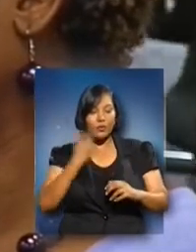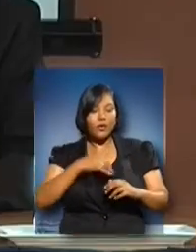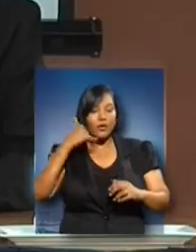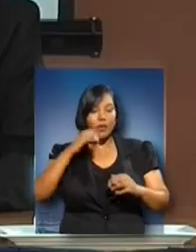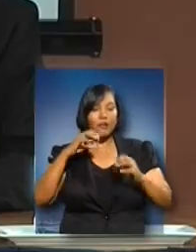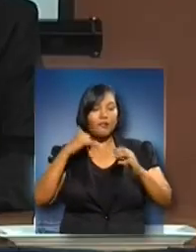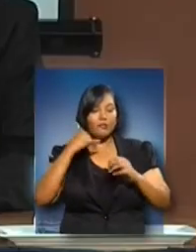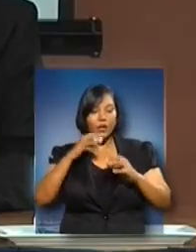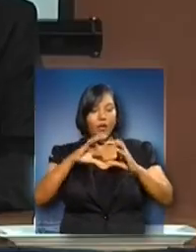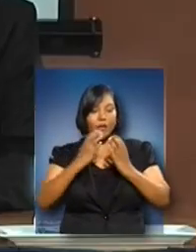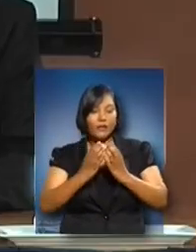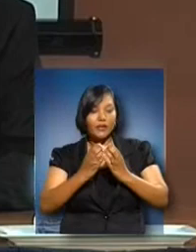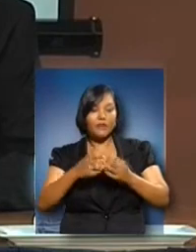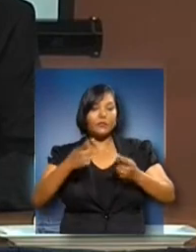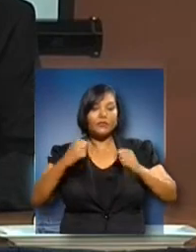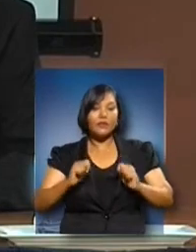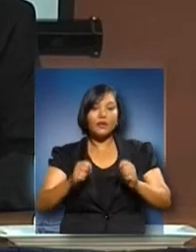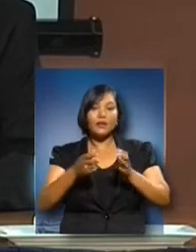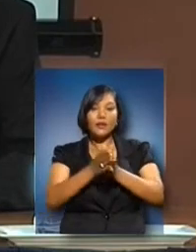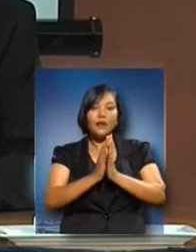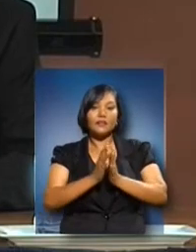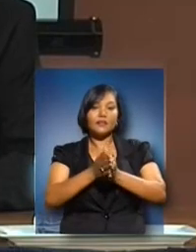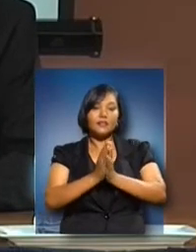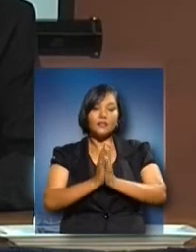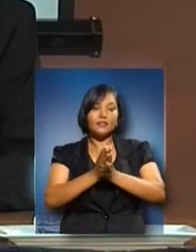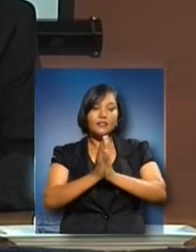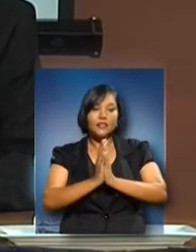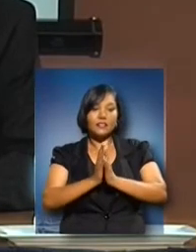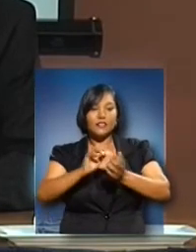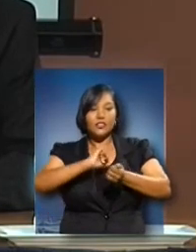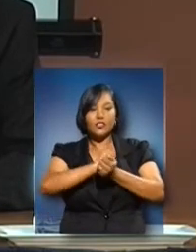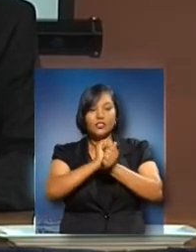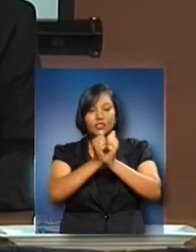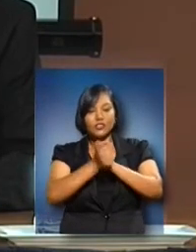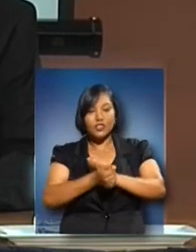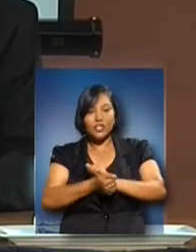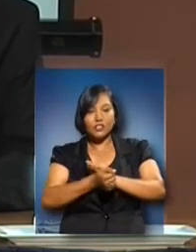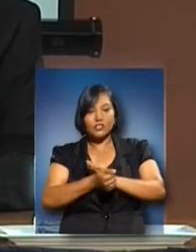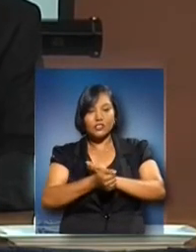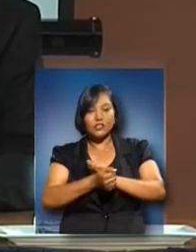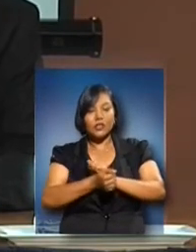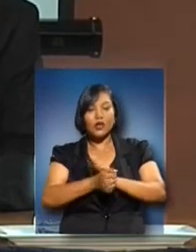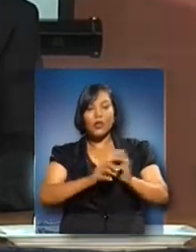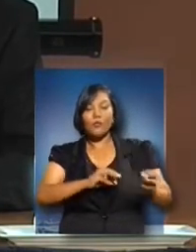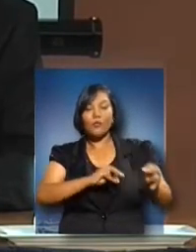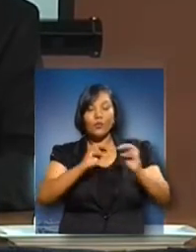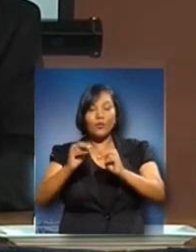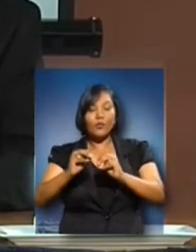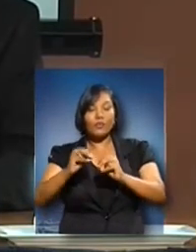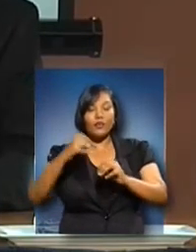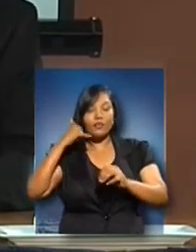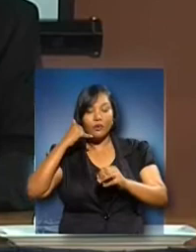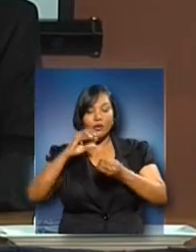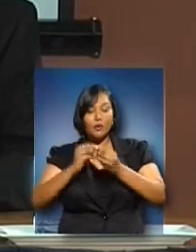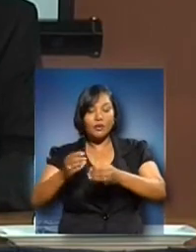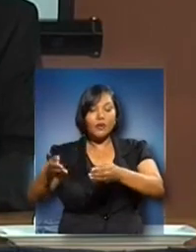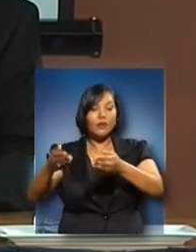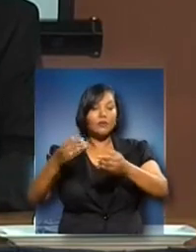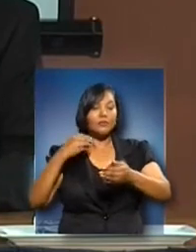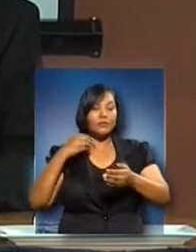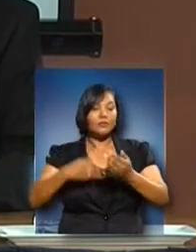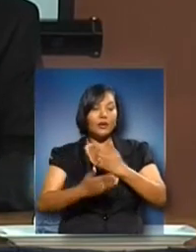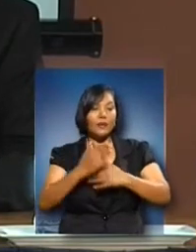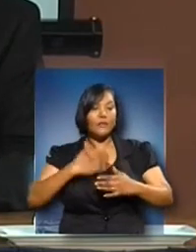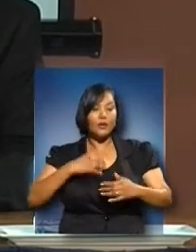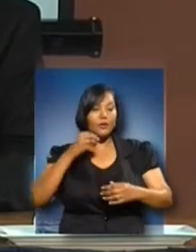for every time, we ask to change the other line, because this line was in the